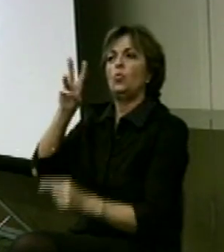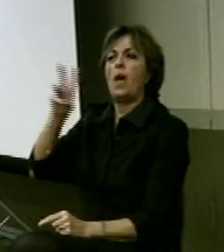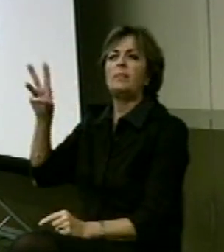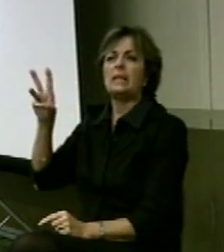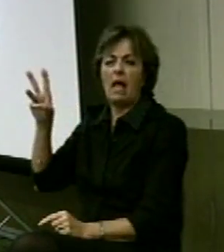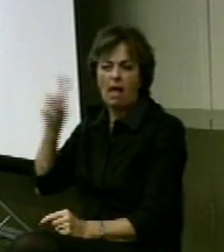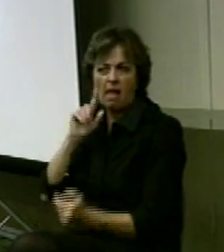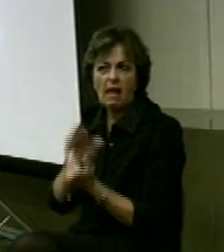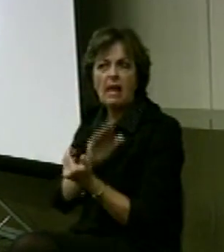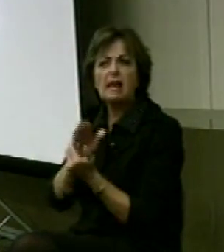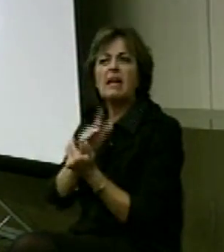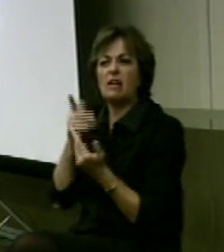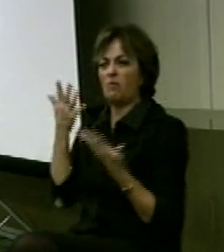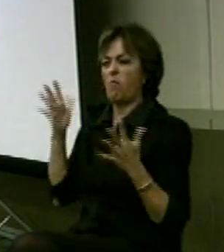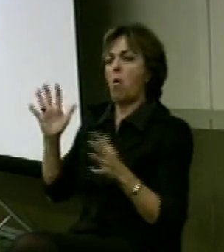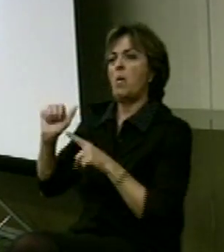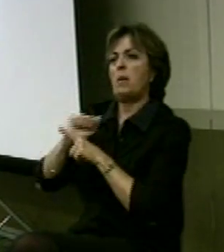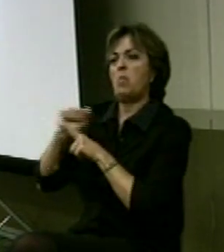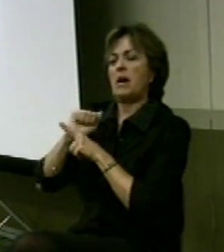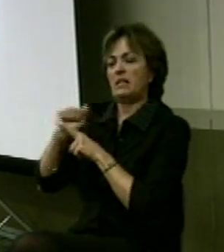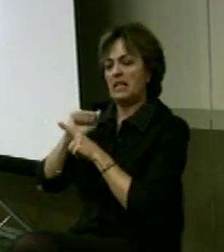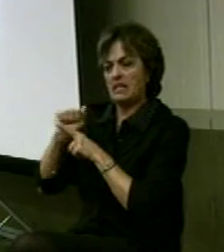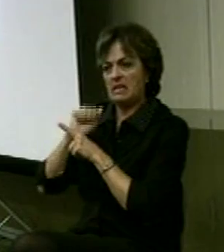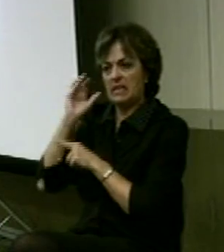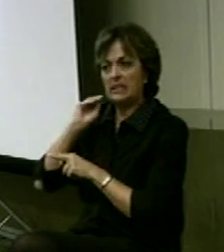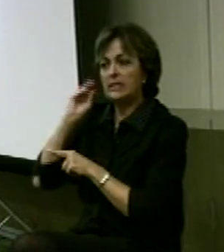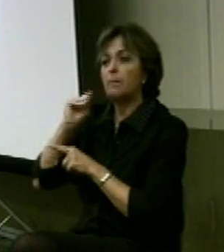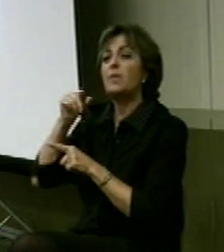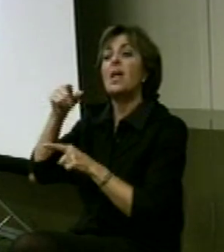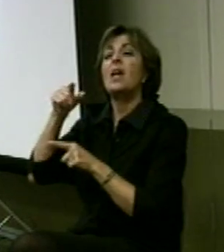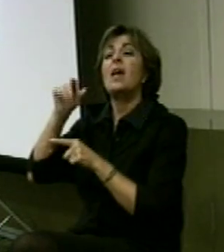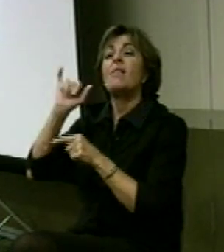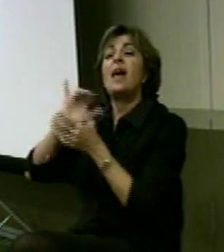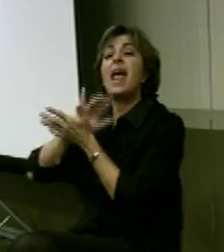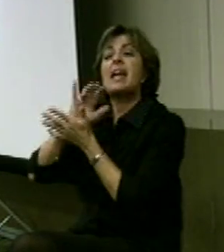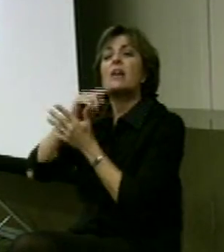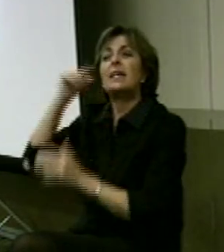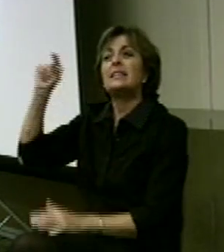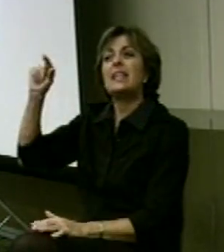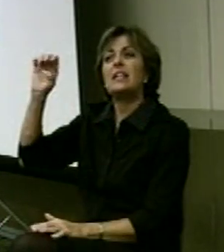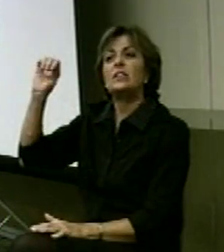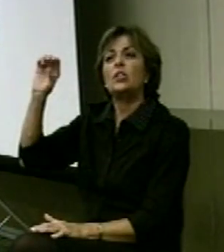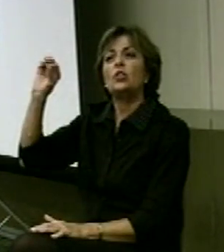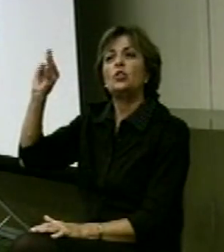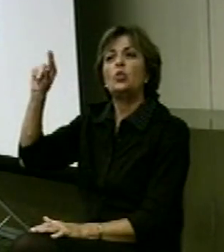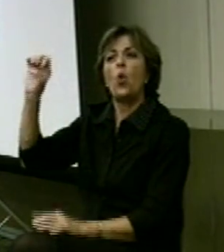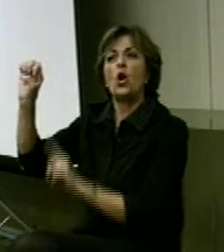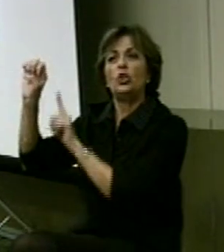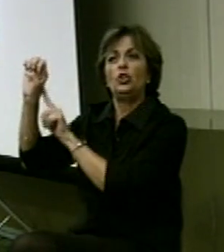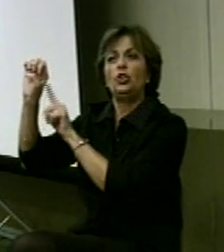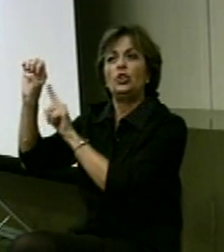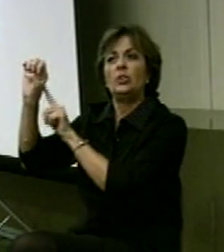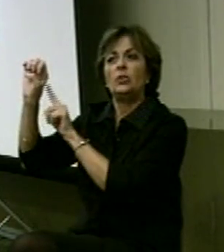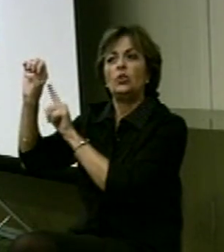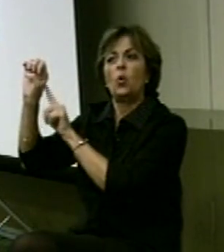go to our website and have a little bit of practice with this. If you go to the handout that says George on it.